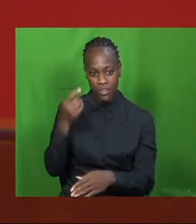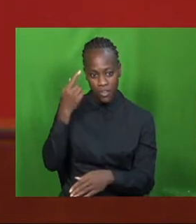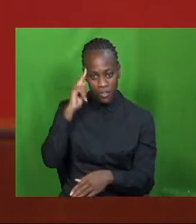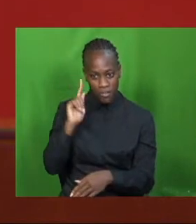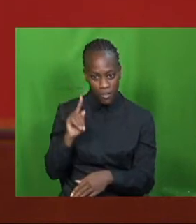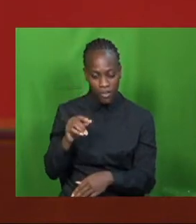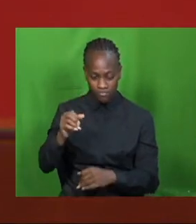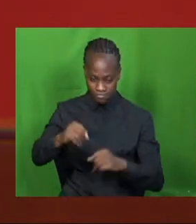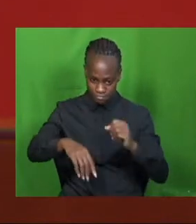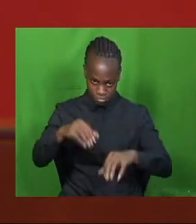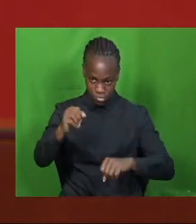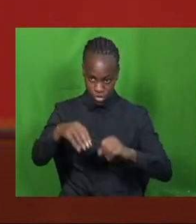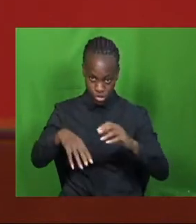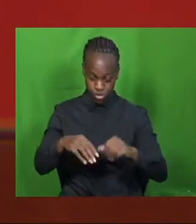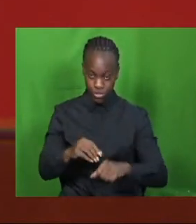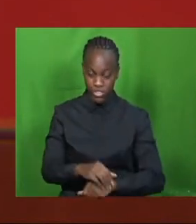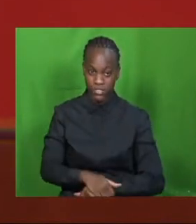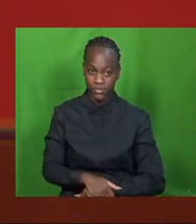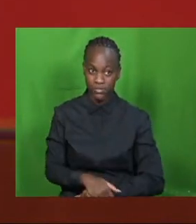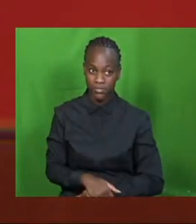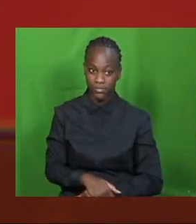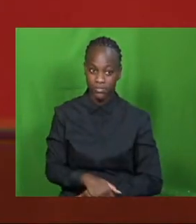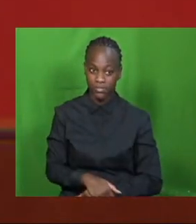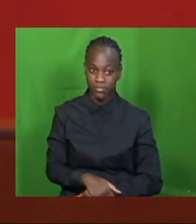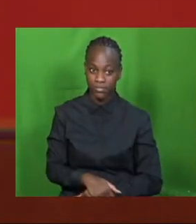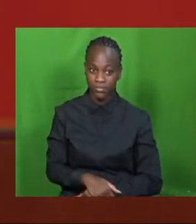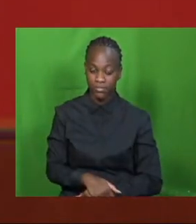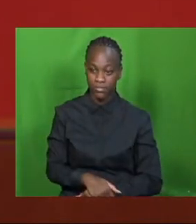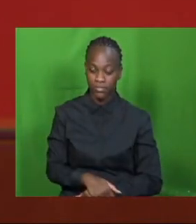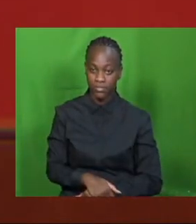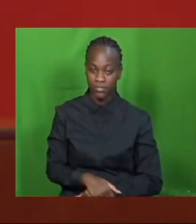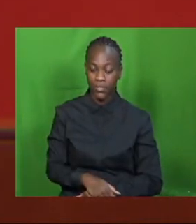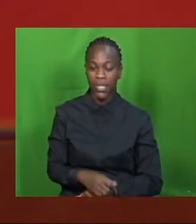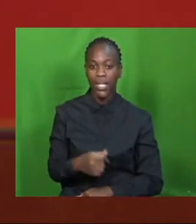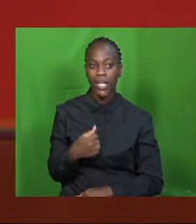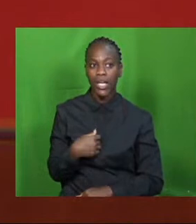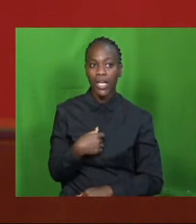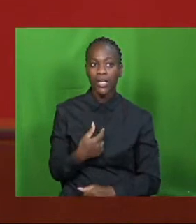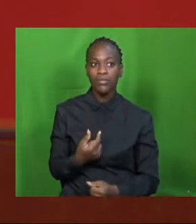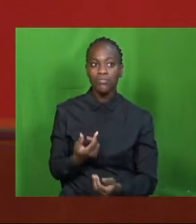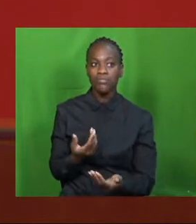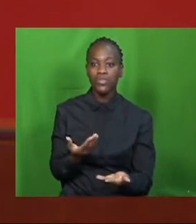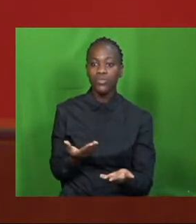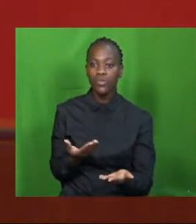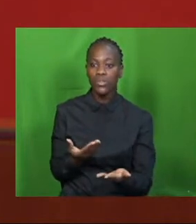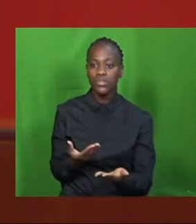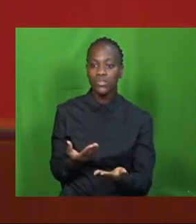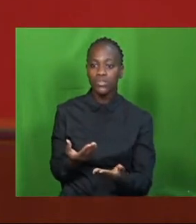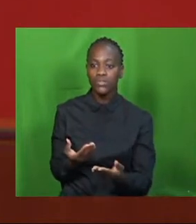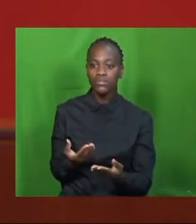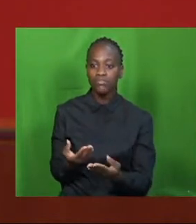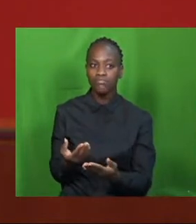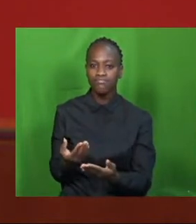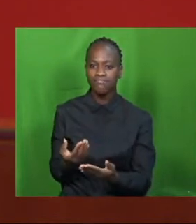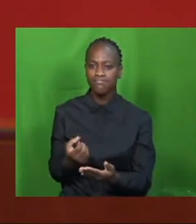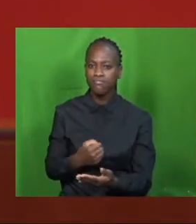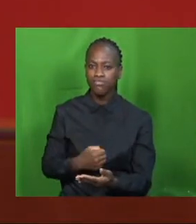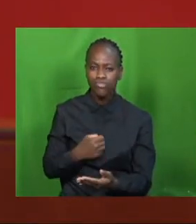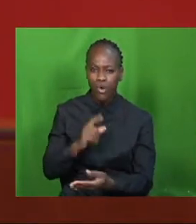submitting to the Halifax meeting, that the position of the Secretary General should